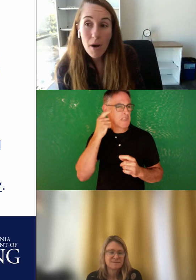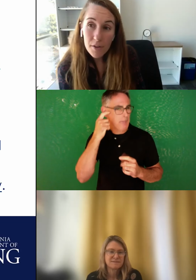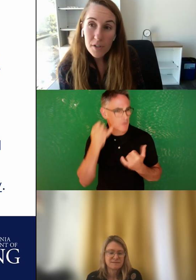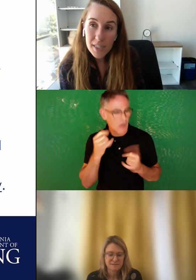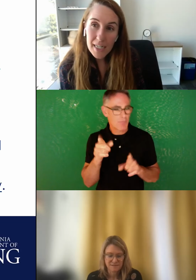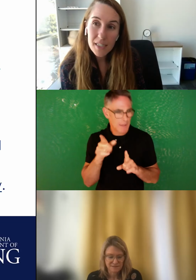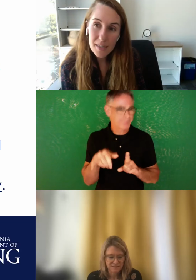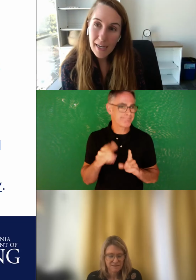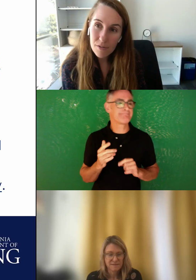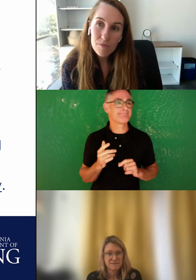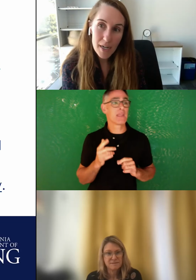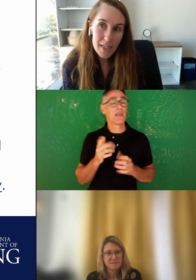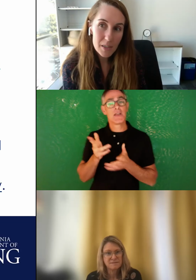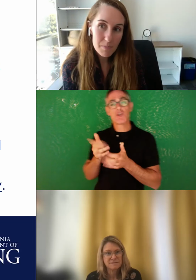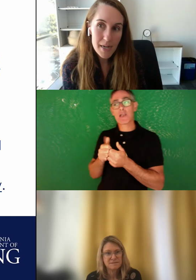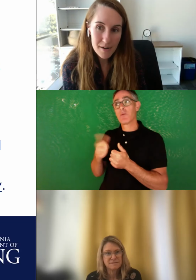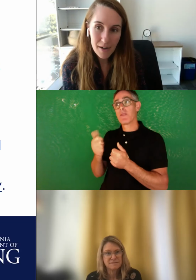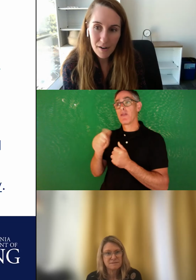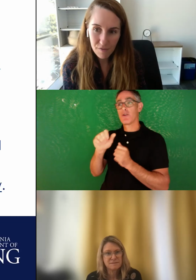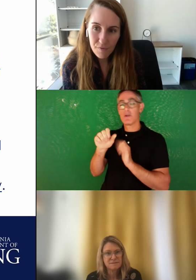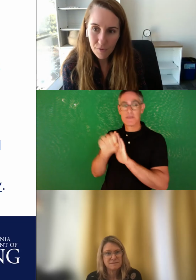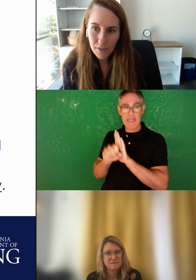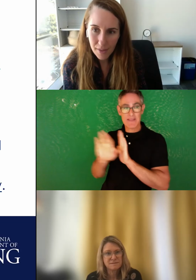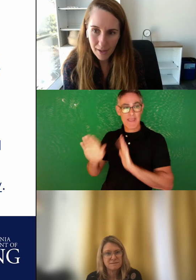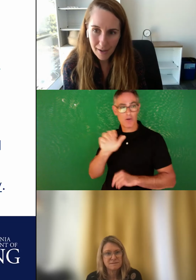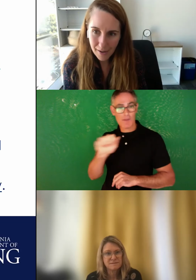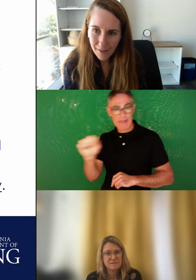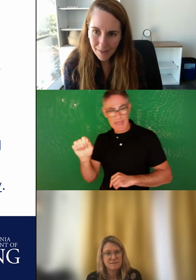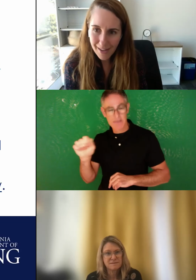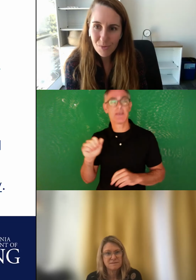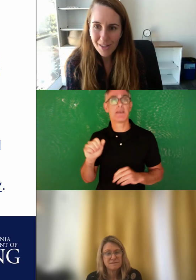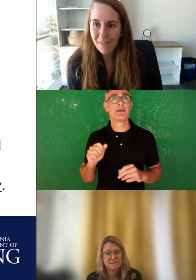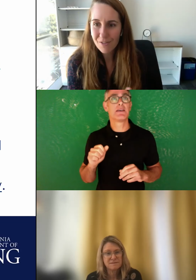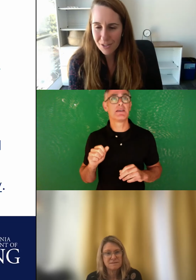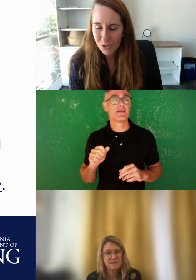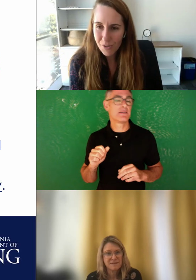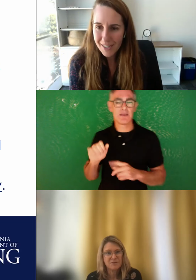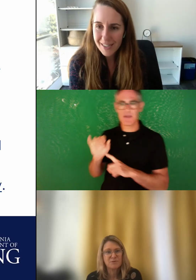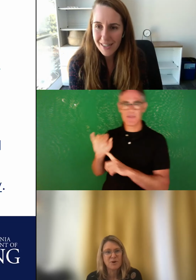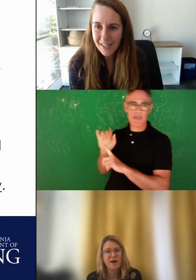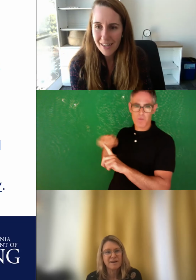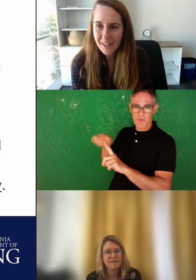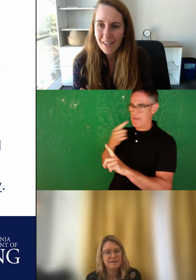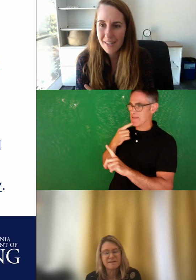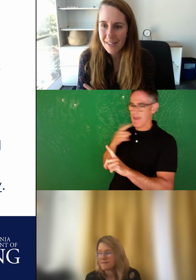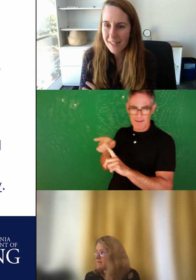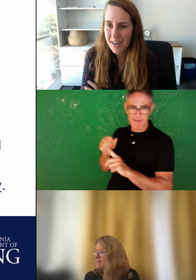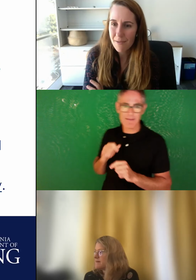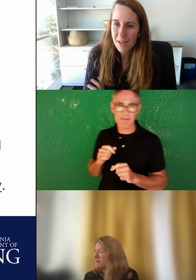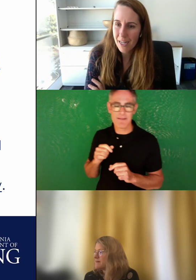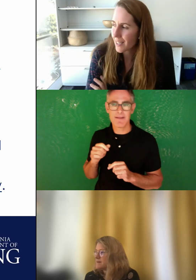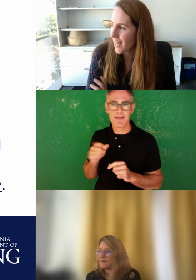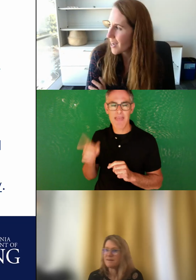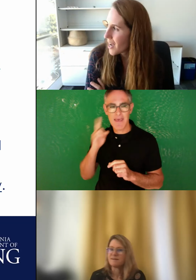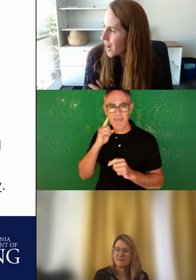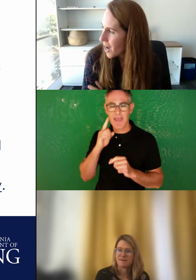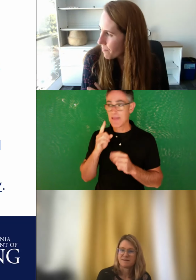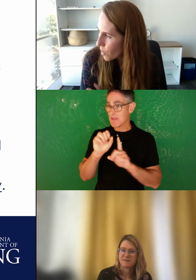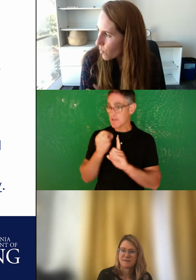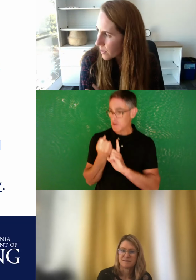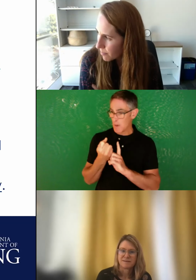in some other states, that has been kind of that's what they've told us, that they think that the dynamic is